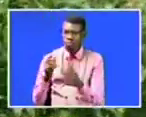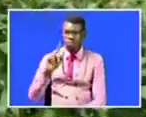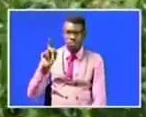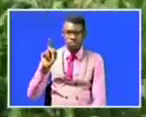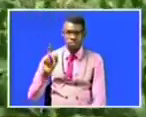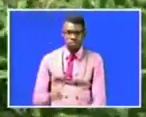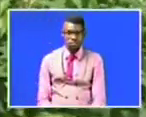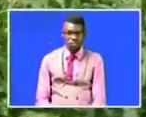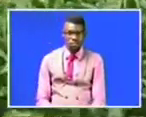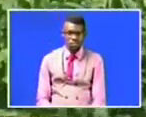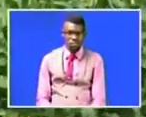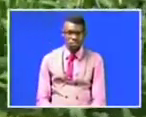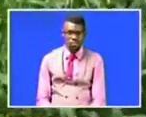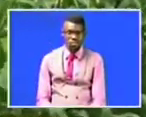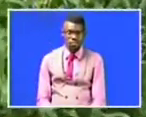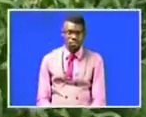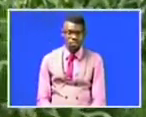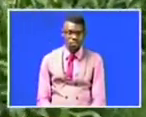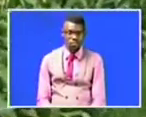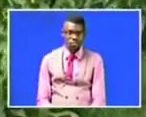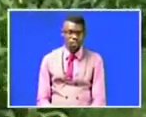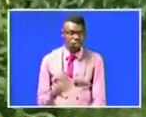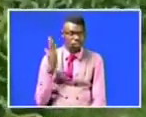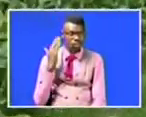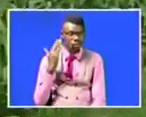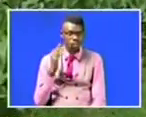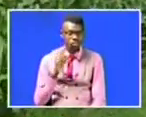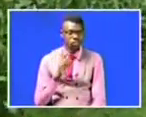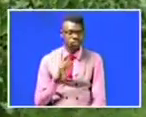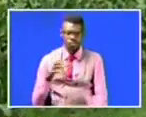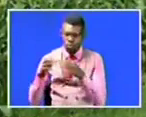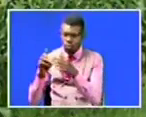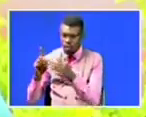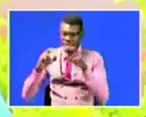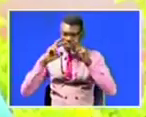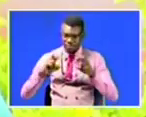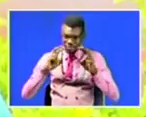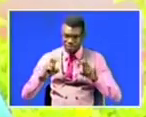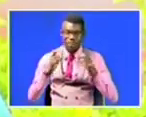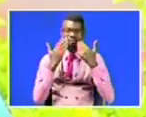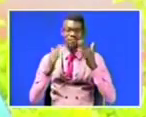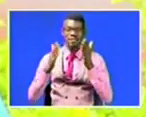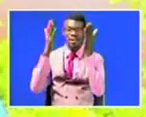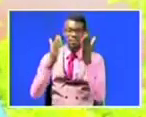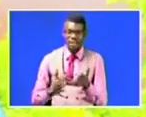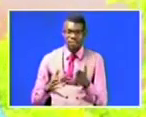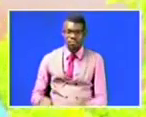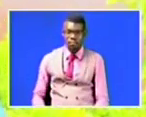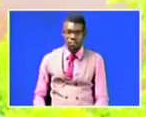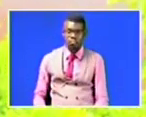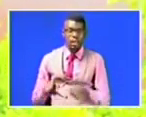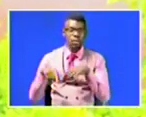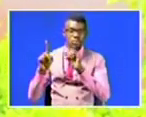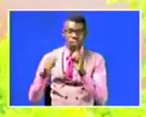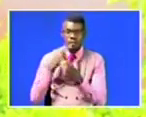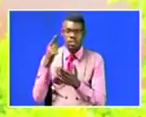There was a certain group that did research in Rift Valley. They talked of. They